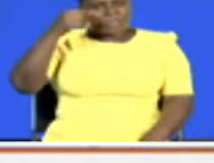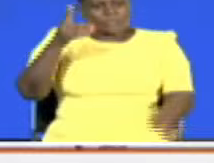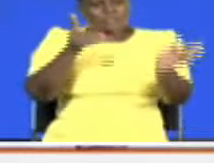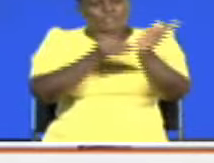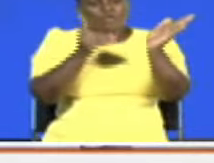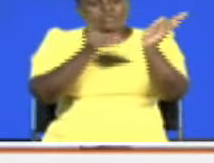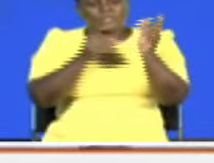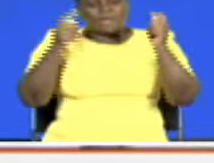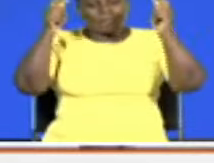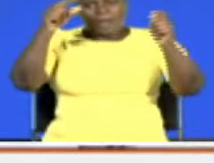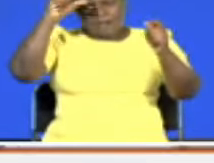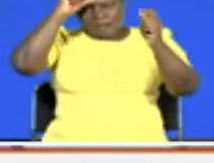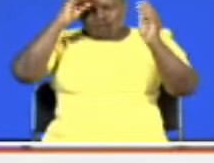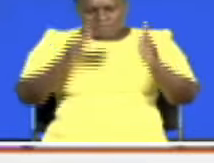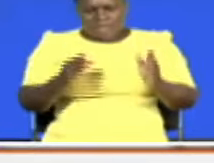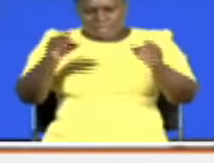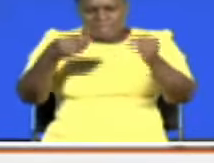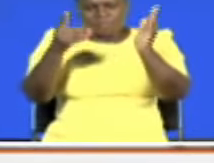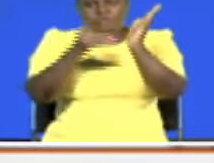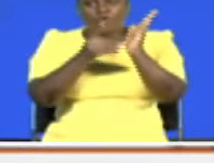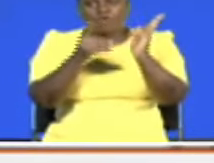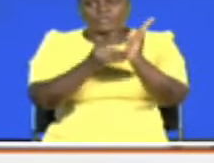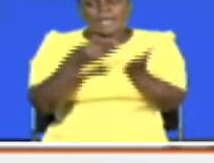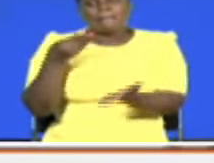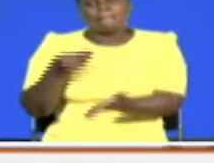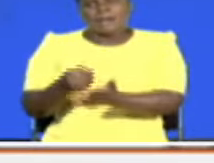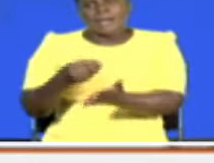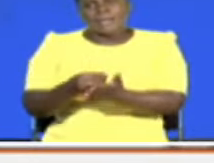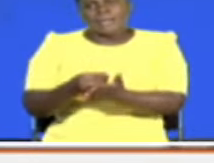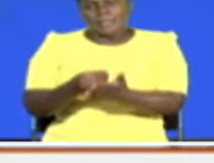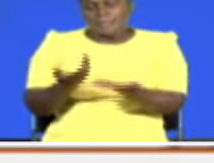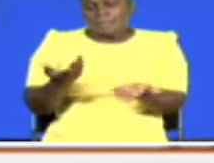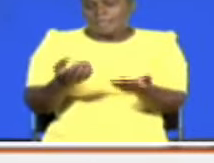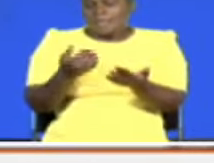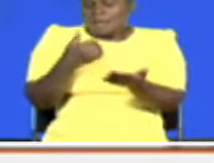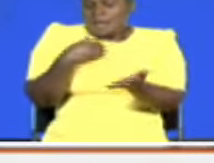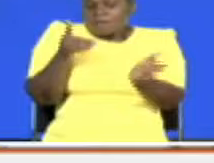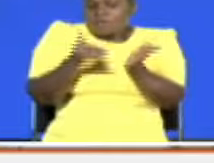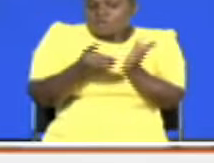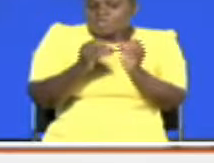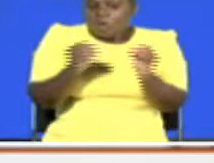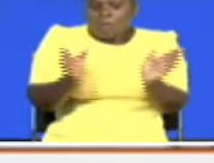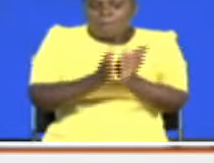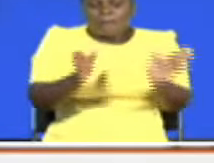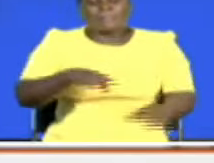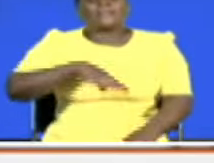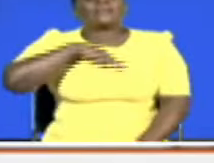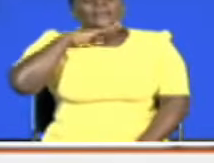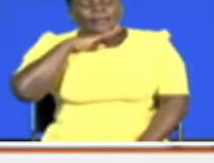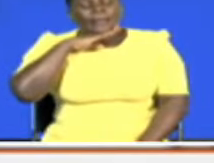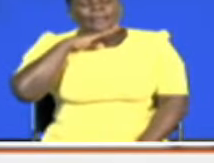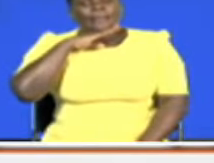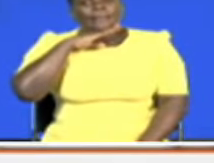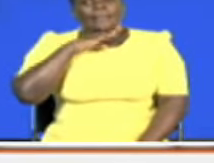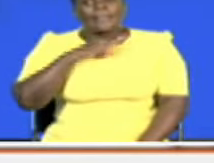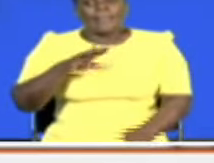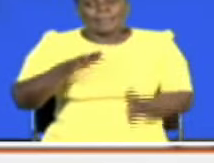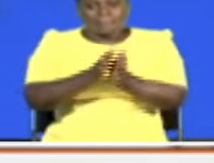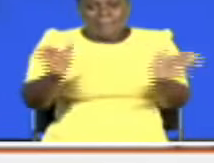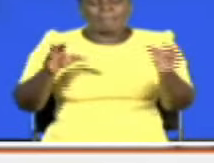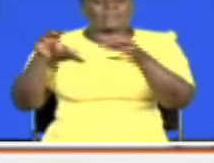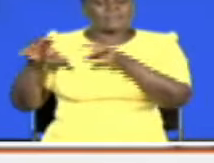strike. Gavana wapatie madaktari pesa, kwa sababu kama hakuna madaktari ujua wananchi wanakufa. Wananchi